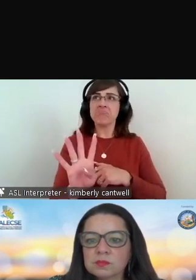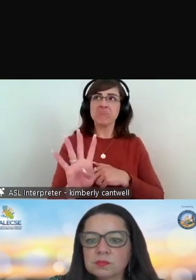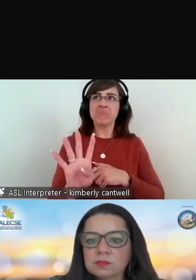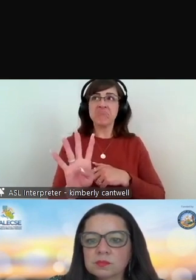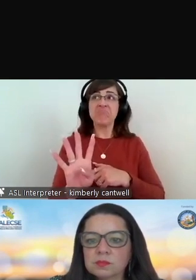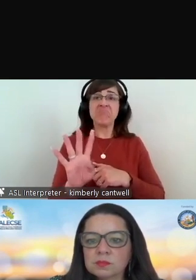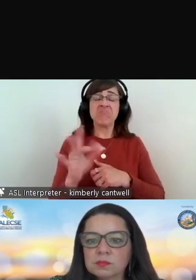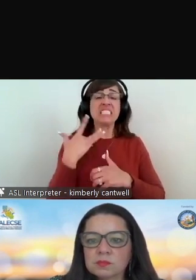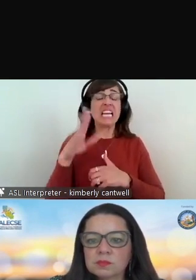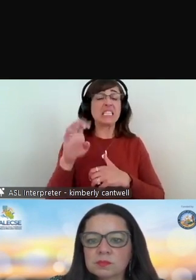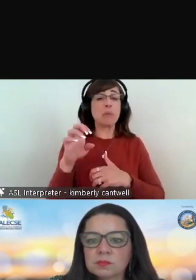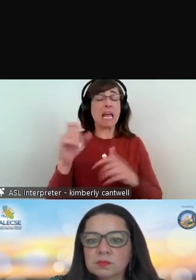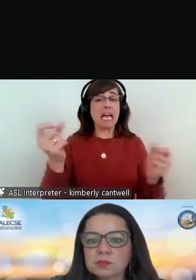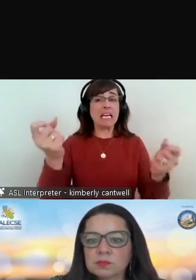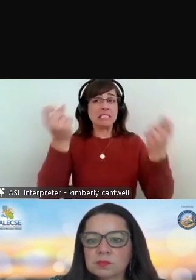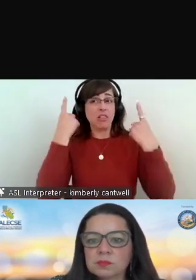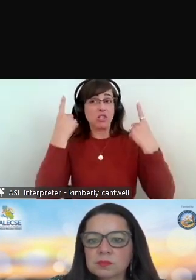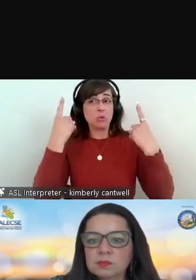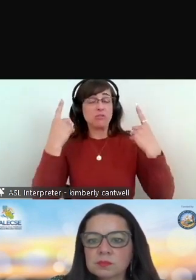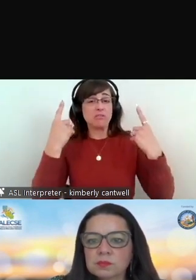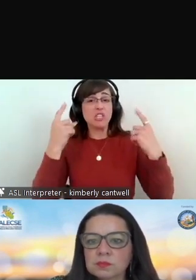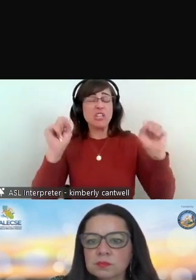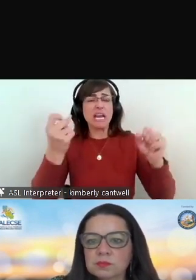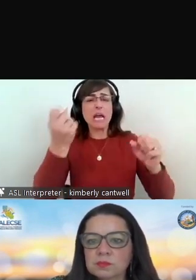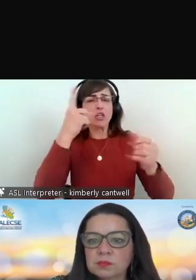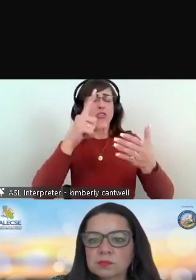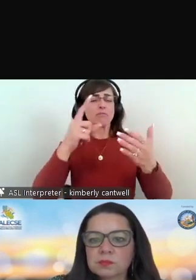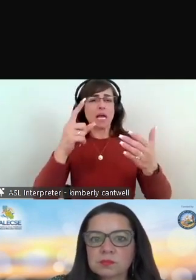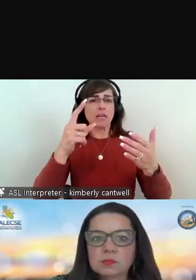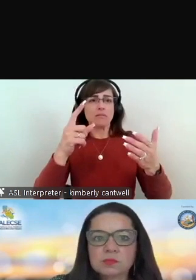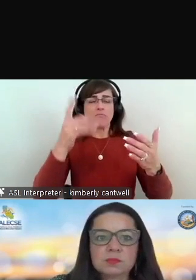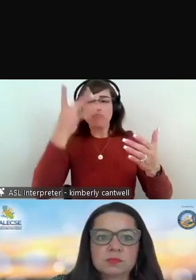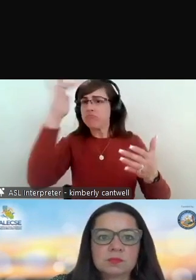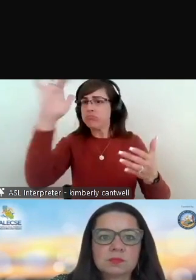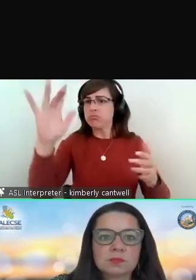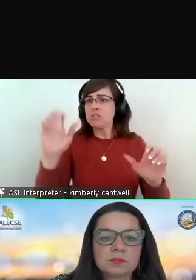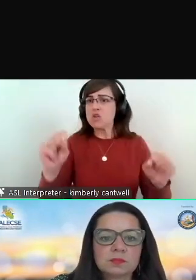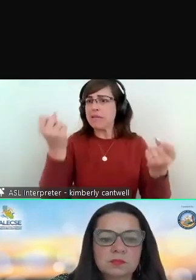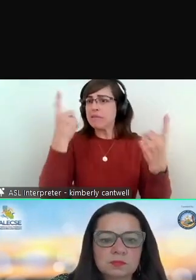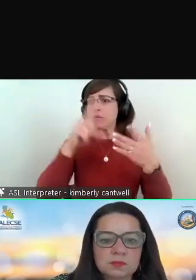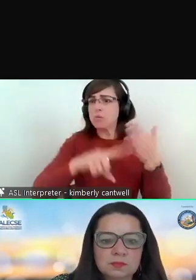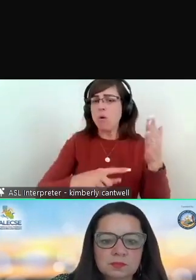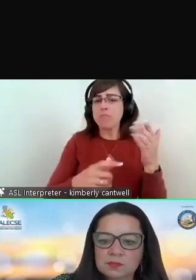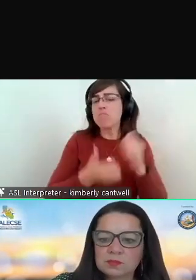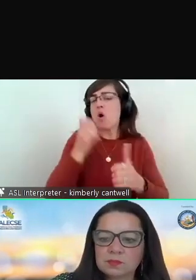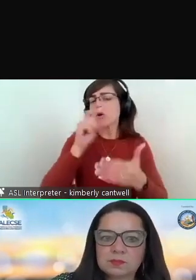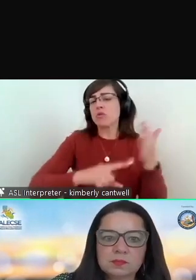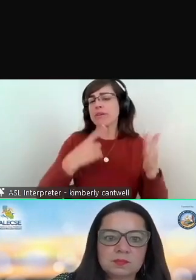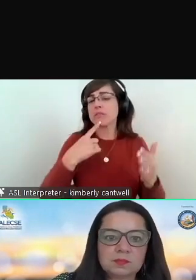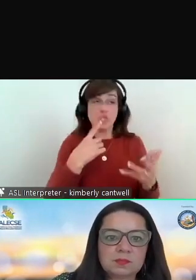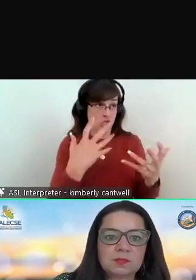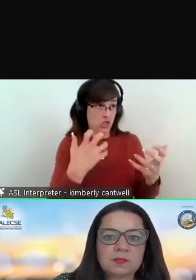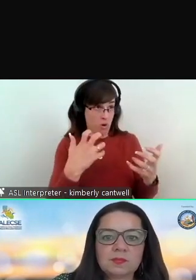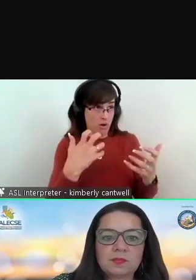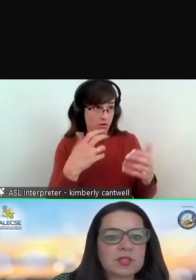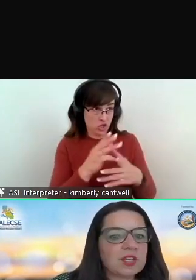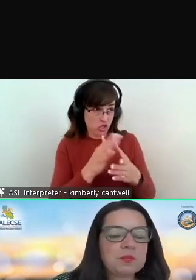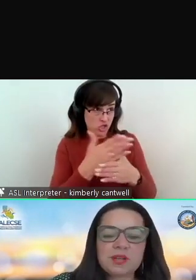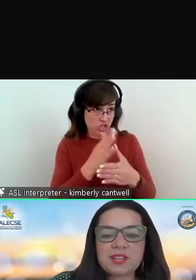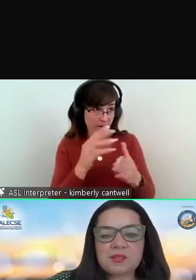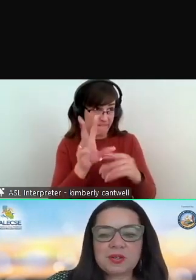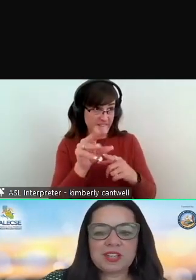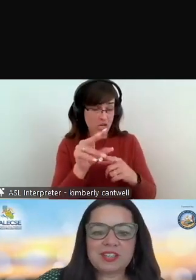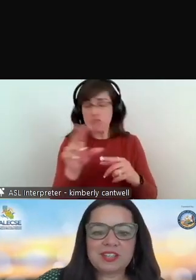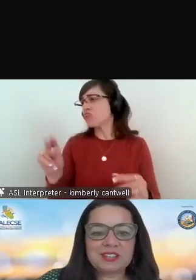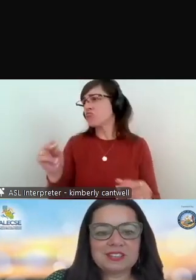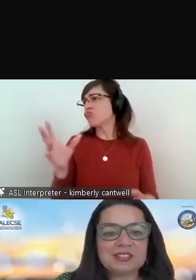intelligible. You can understand most of what they're saying. go to the next slide, or do you want to share one of these videos? Nope, I